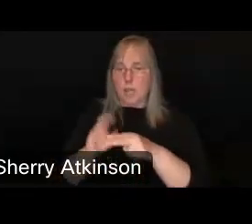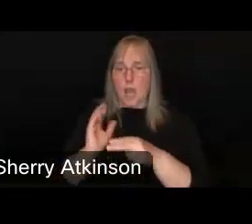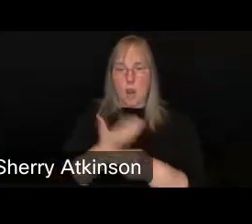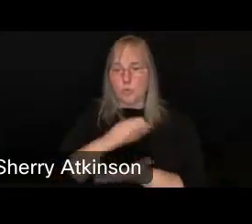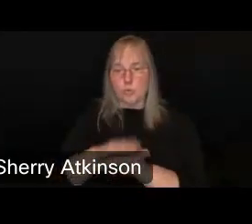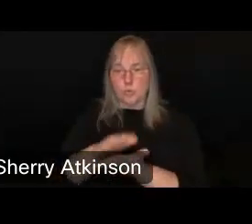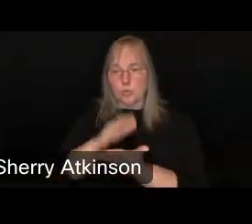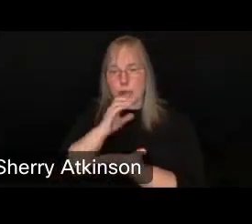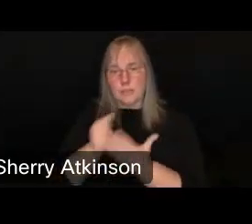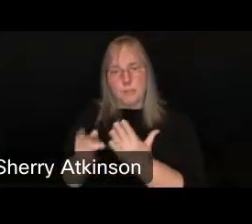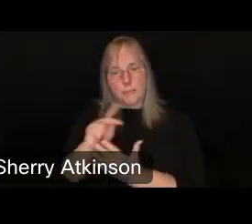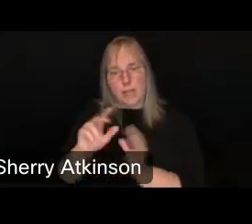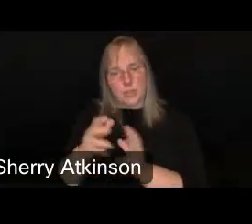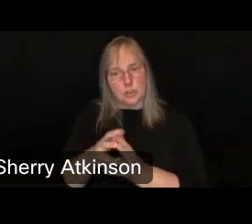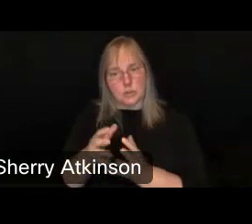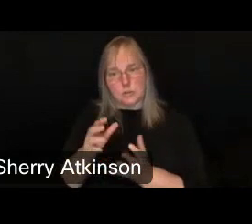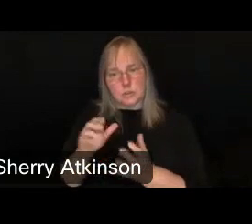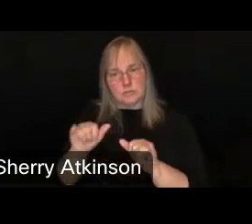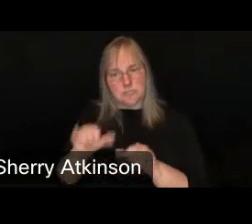population?